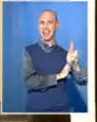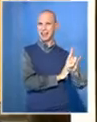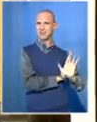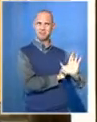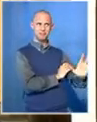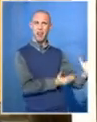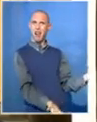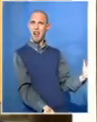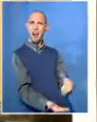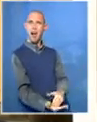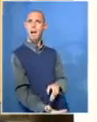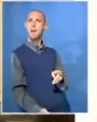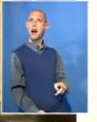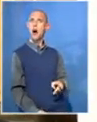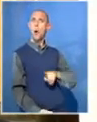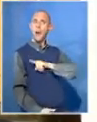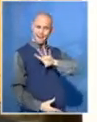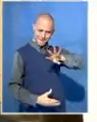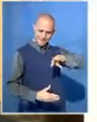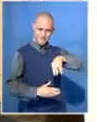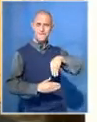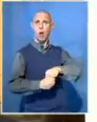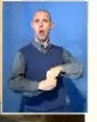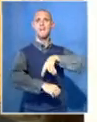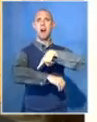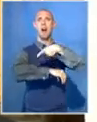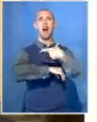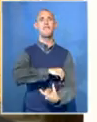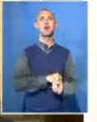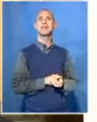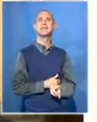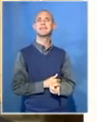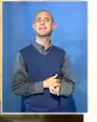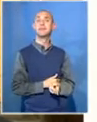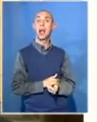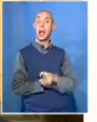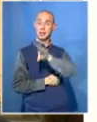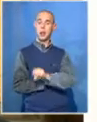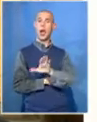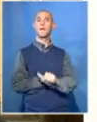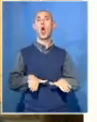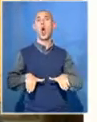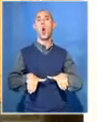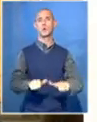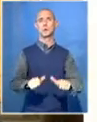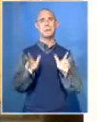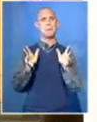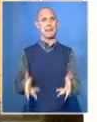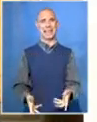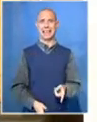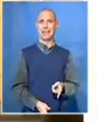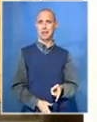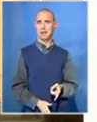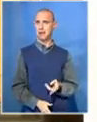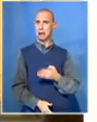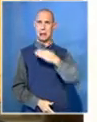covered President Bashir from any arrest because he was a delegate of the AU summit, not a guest of the South African government. We're